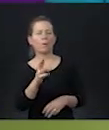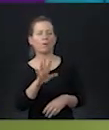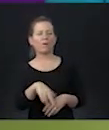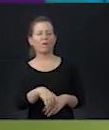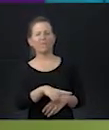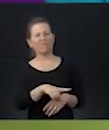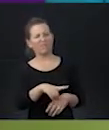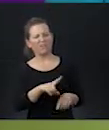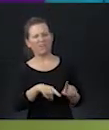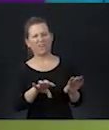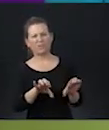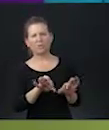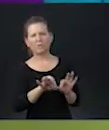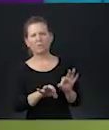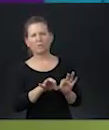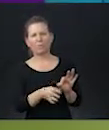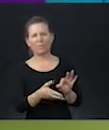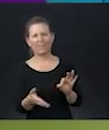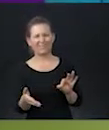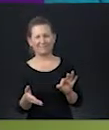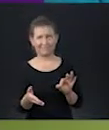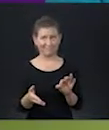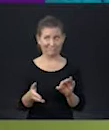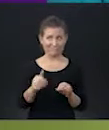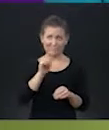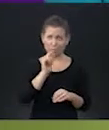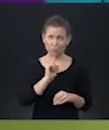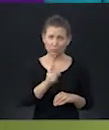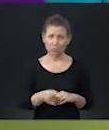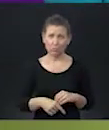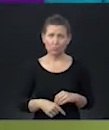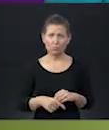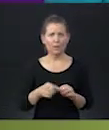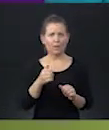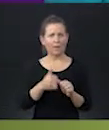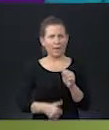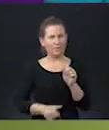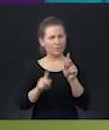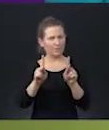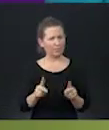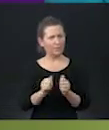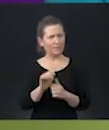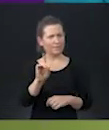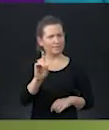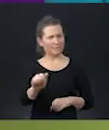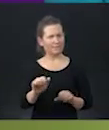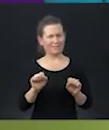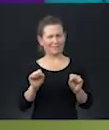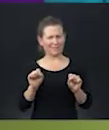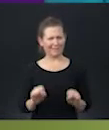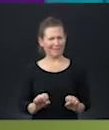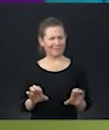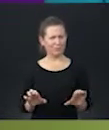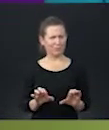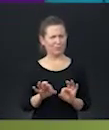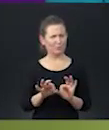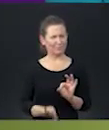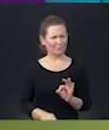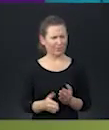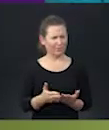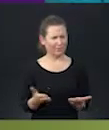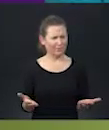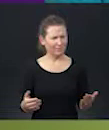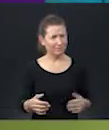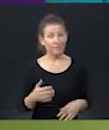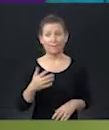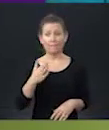Well, or they can't do a simple task, which is not true. Every person with a